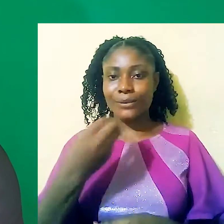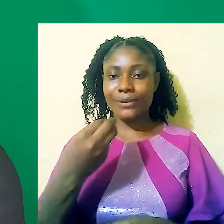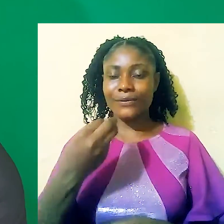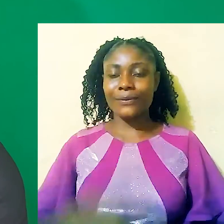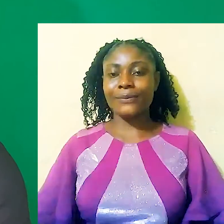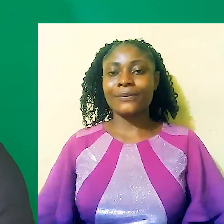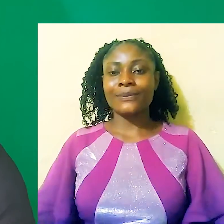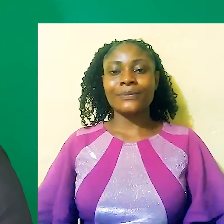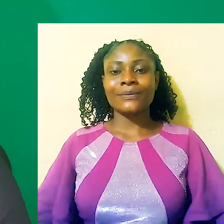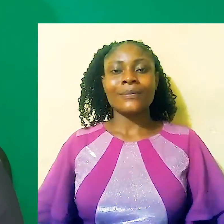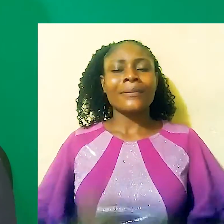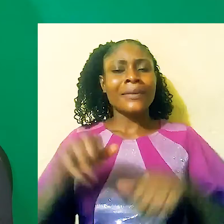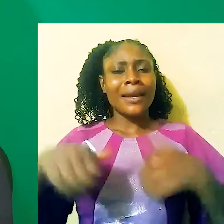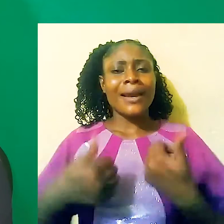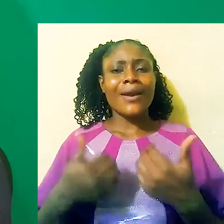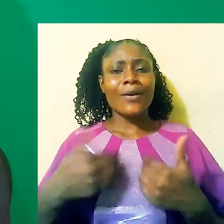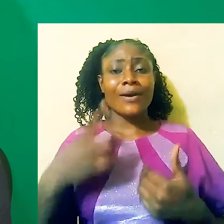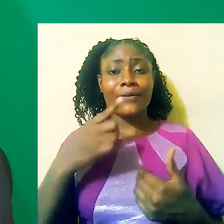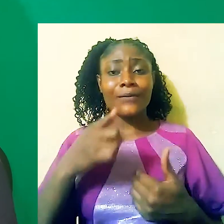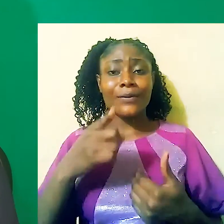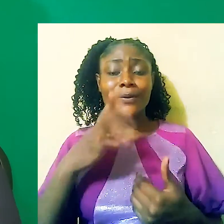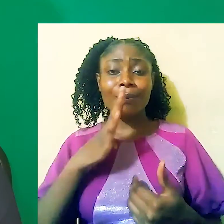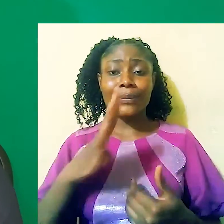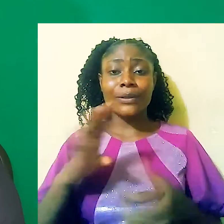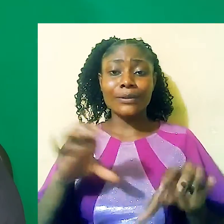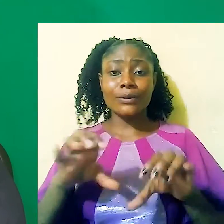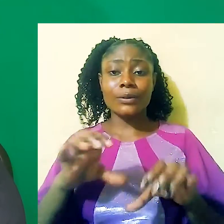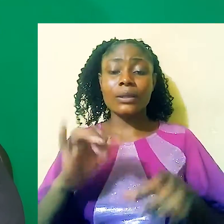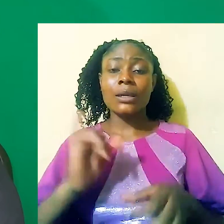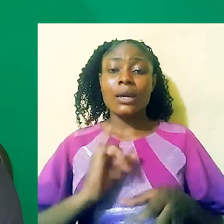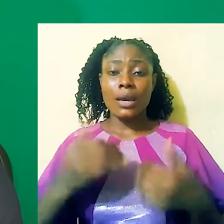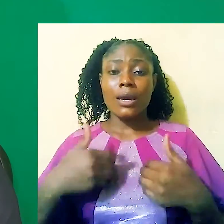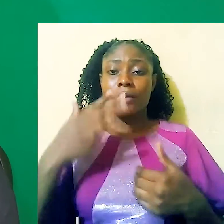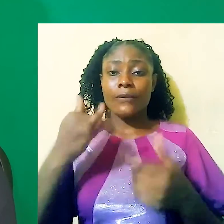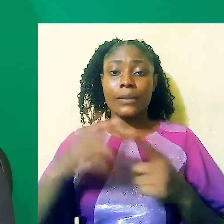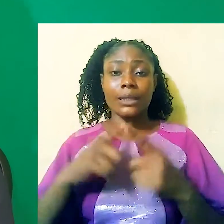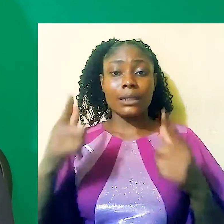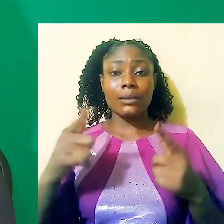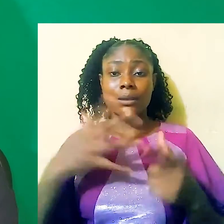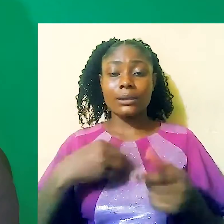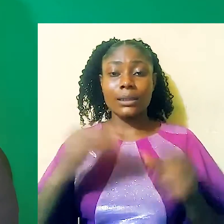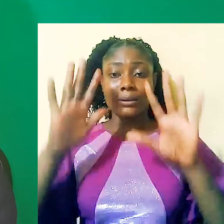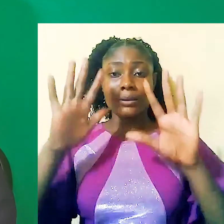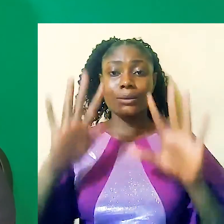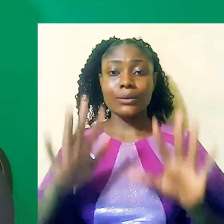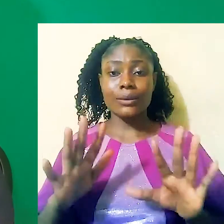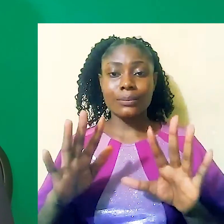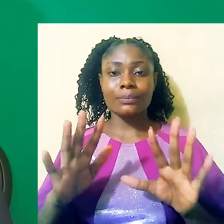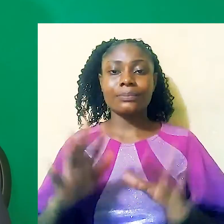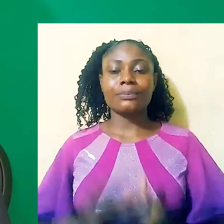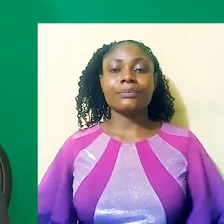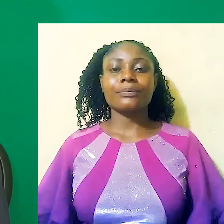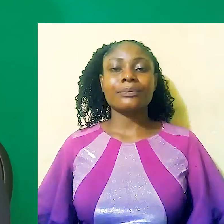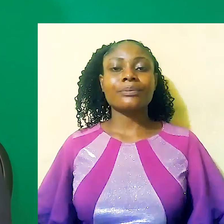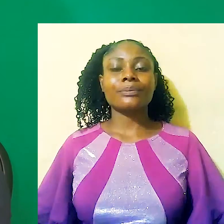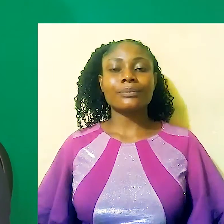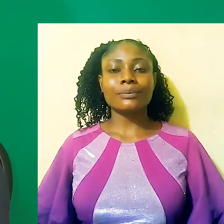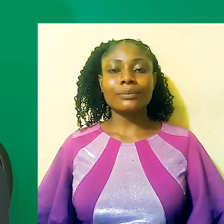is awesome. So, how have you been doing? I have been great and